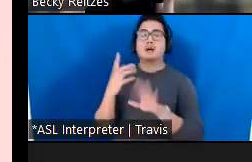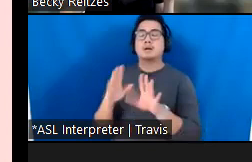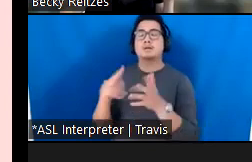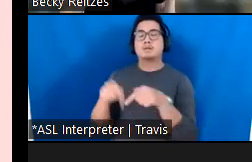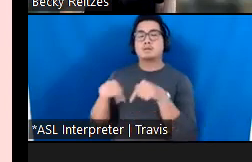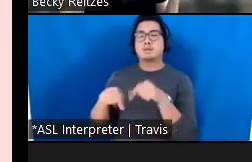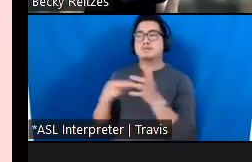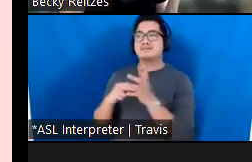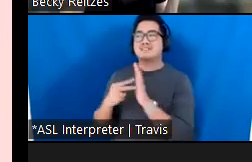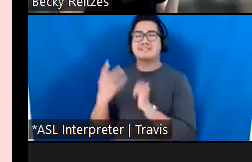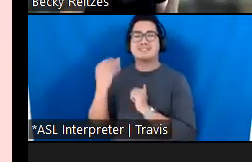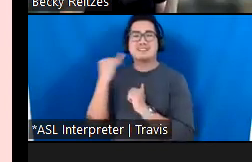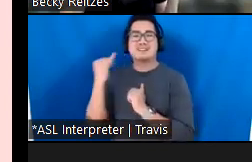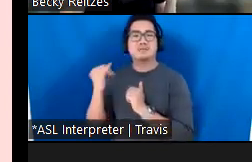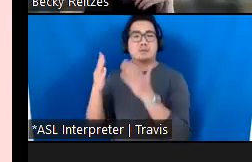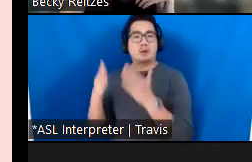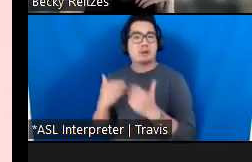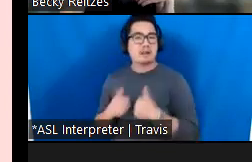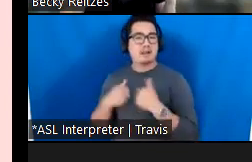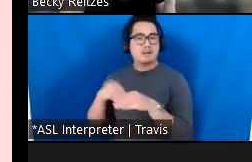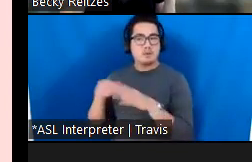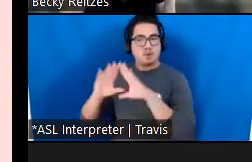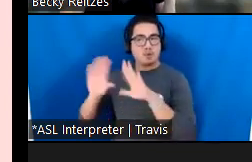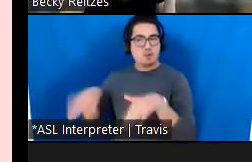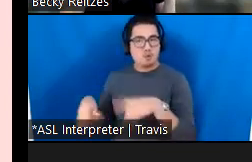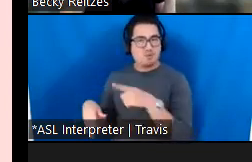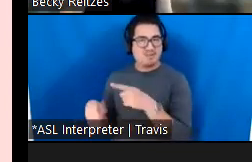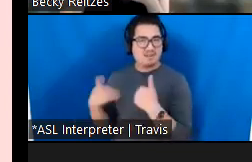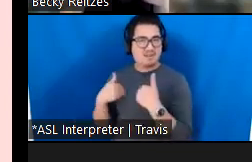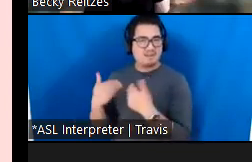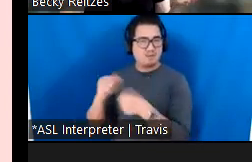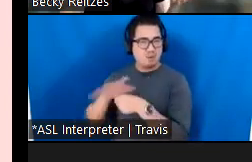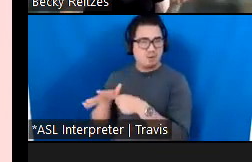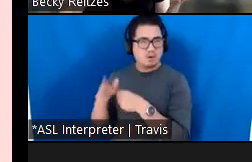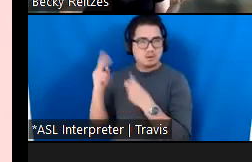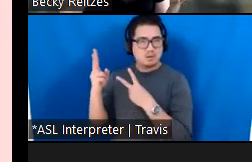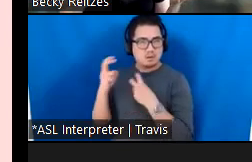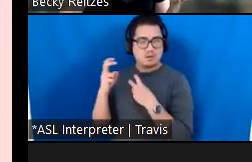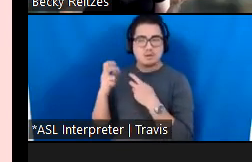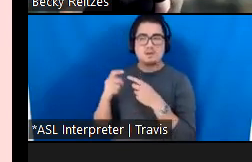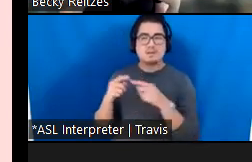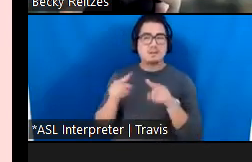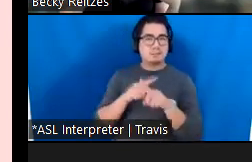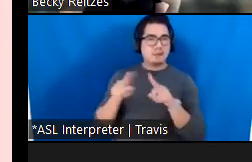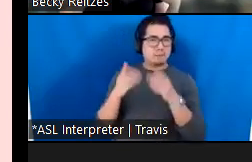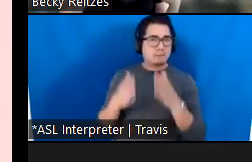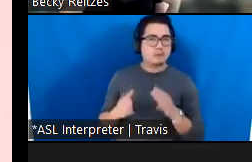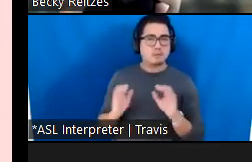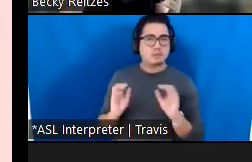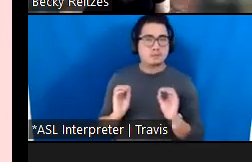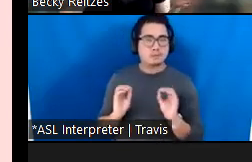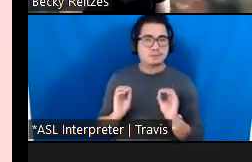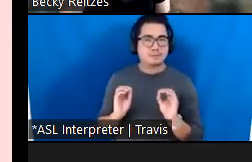but we highly recommend wearing a mask to protect the folks, the other folks in the classroom. And